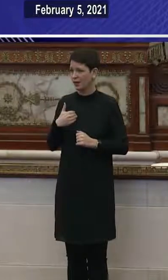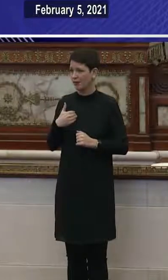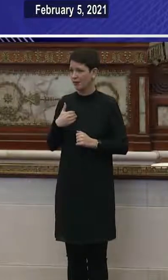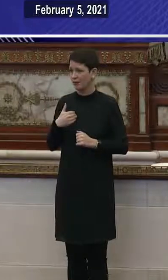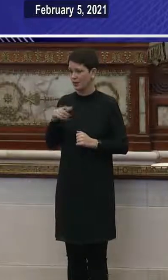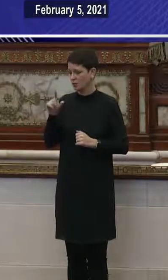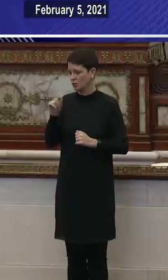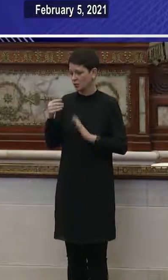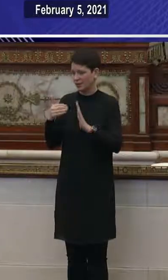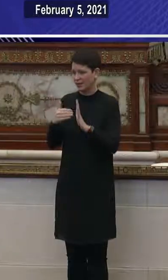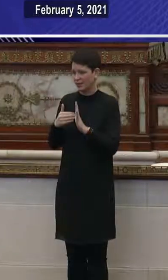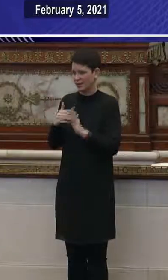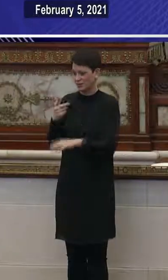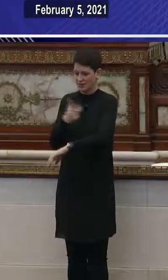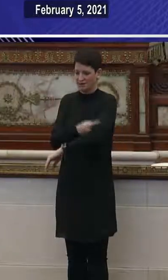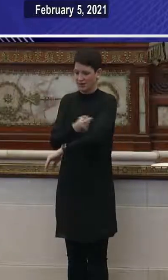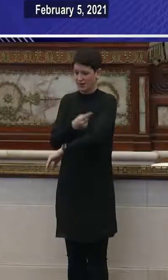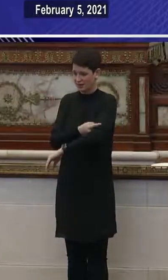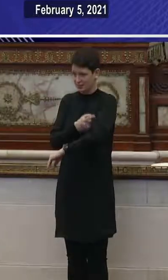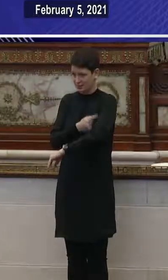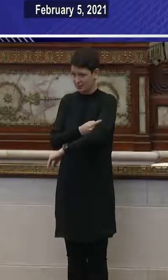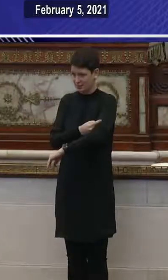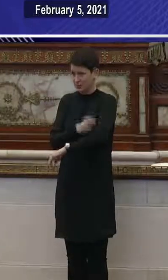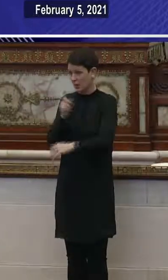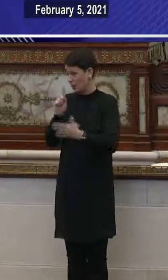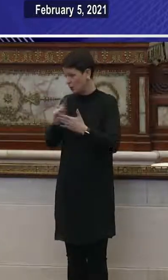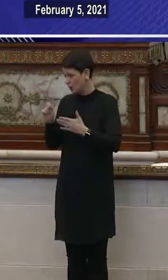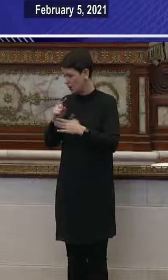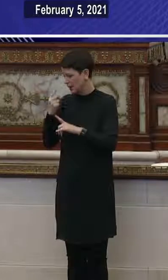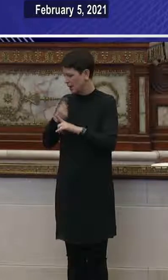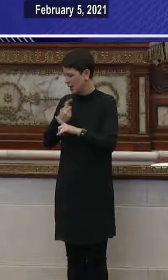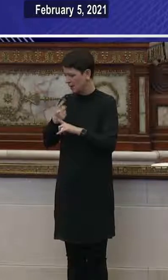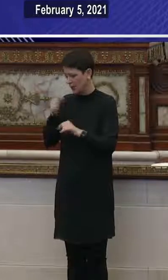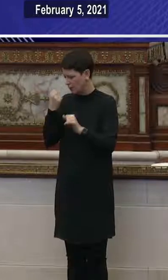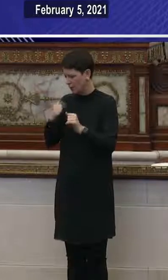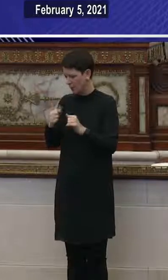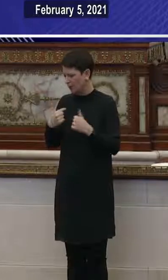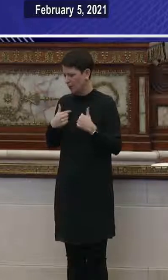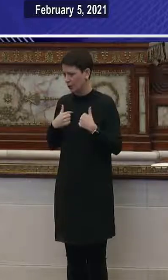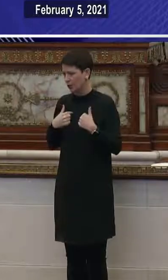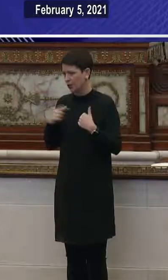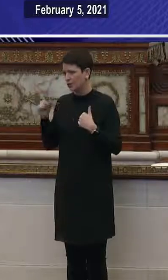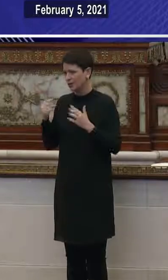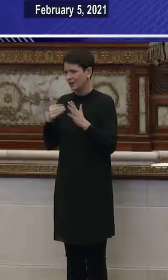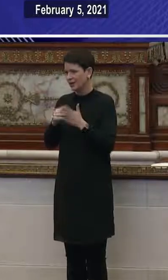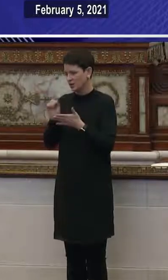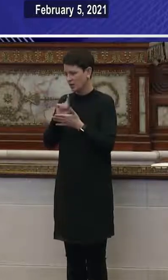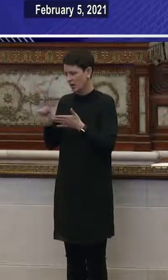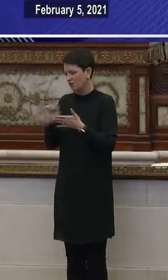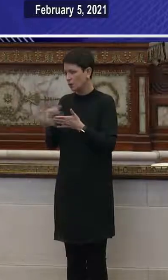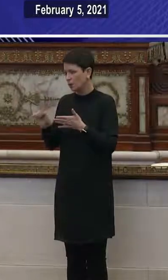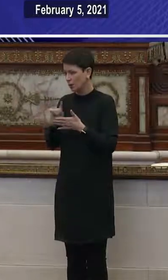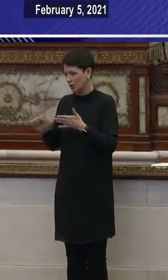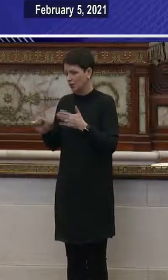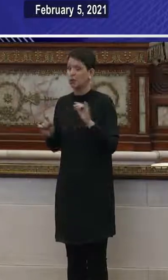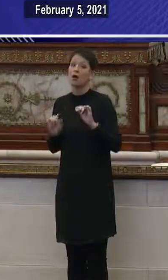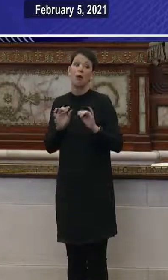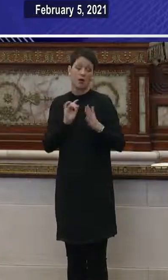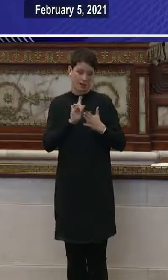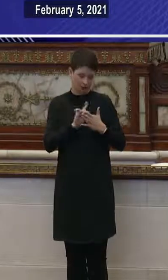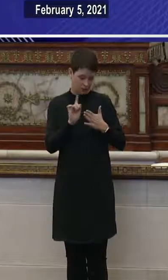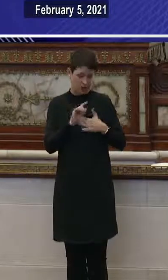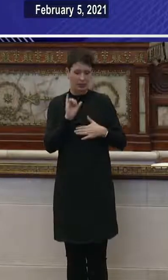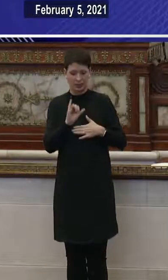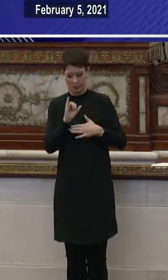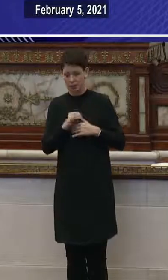like 20,000 vaccines. Was that weekly, monthly? I can't remember. The 20,000 per week is what we're getting now. Per week. Okay. And